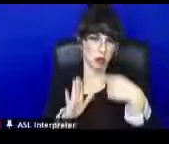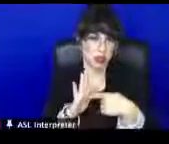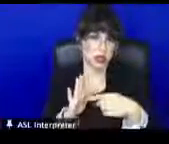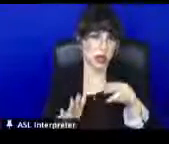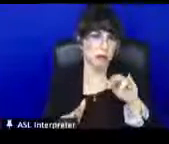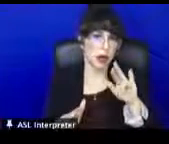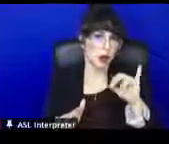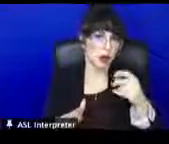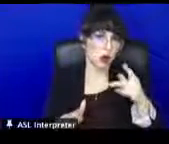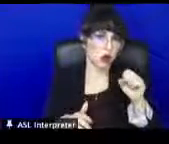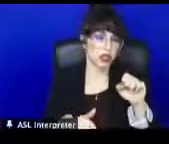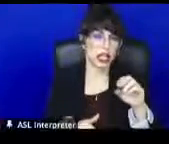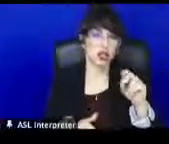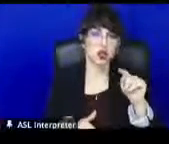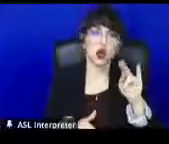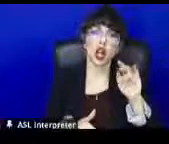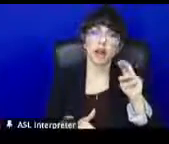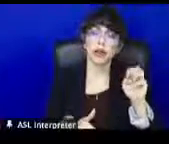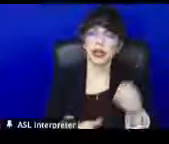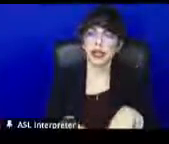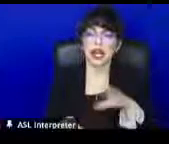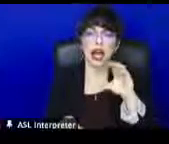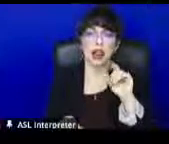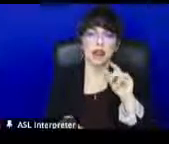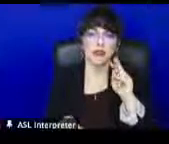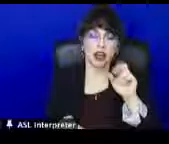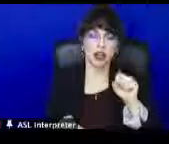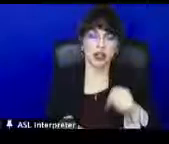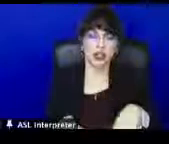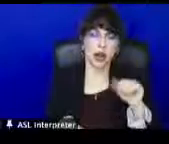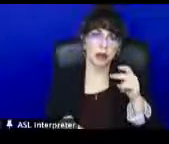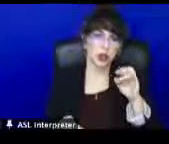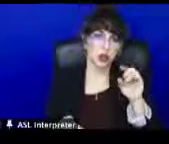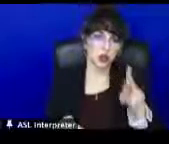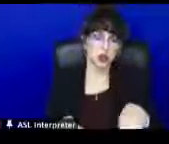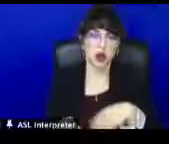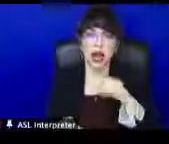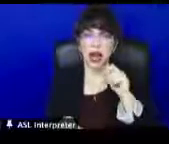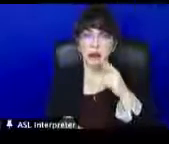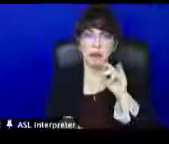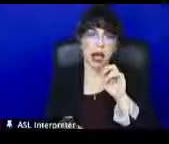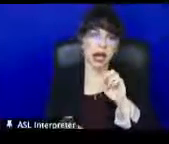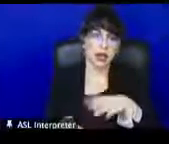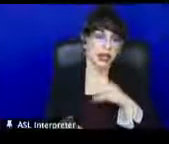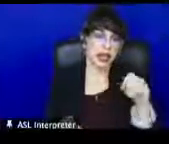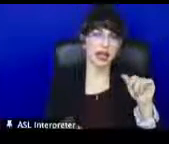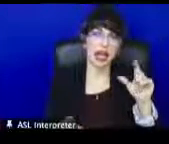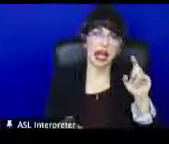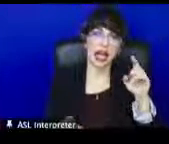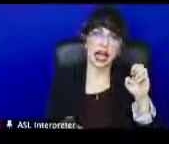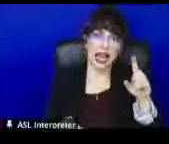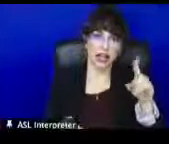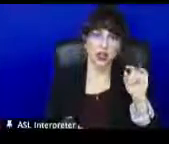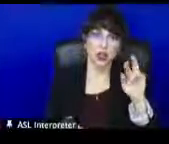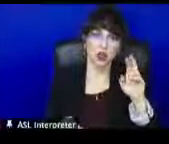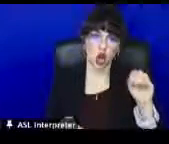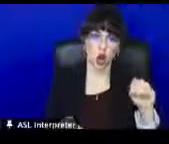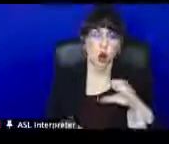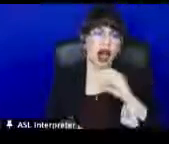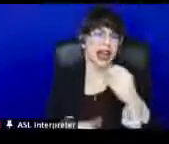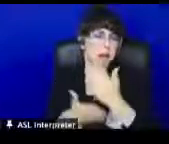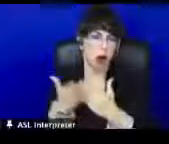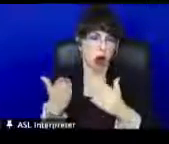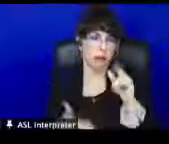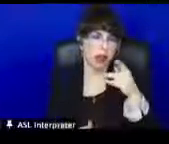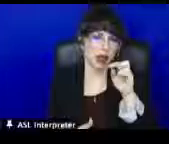County, Tuolumne County, Calaveras County, Amador County, Alpine County, and parts of El Dorado and Placer counties. We would,